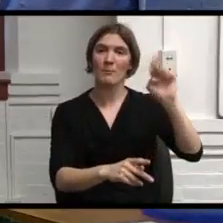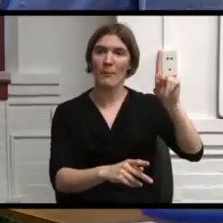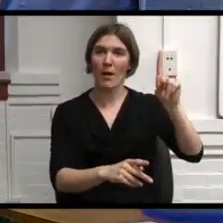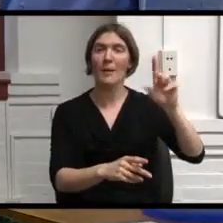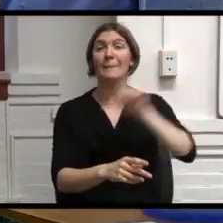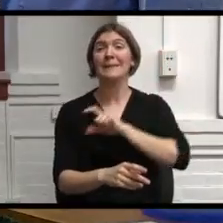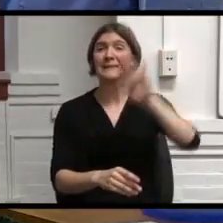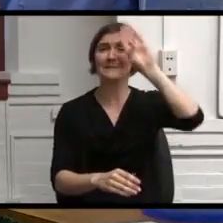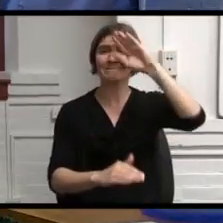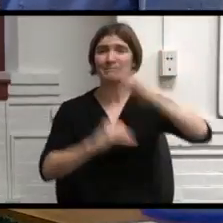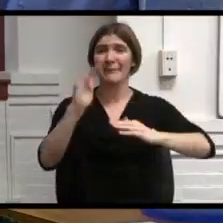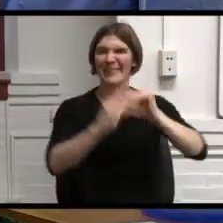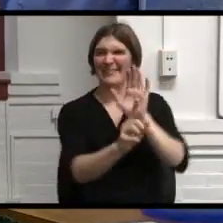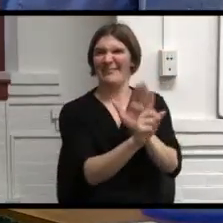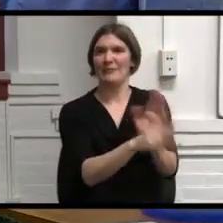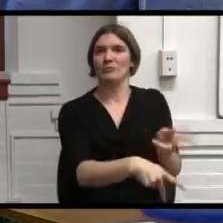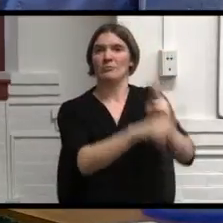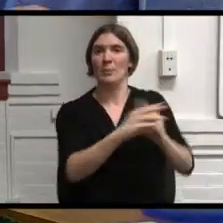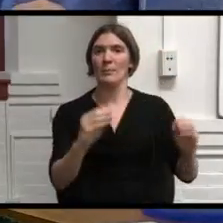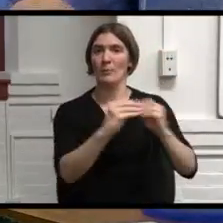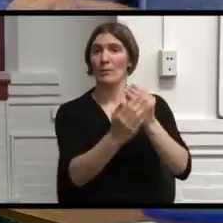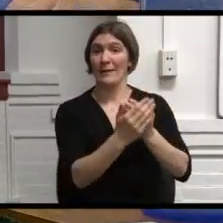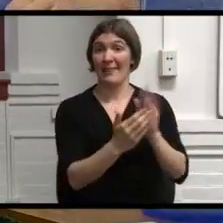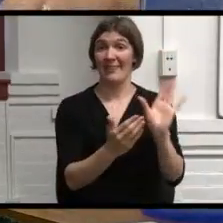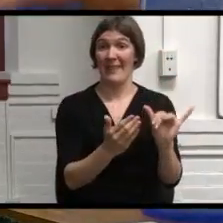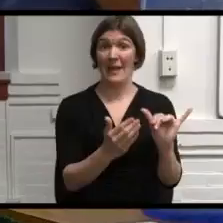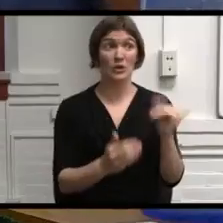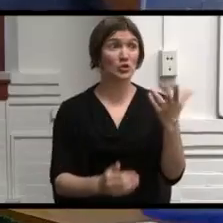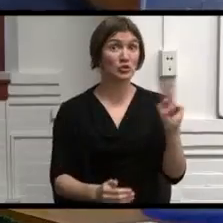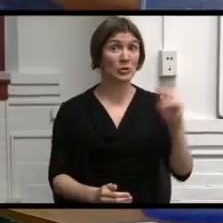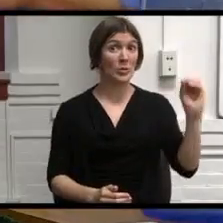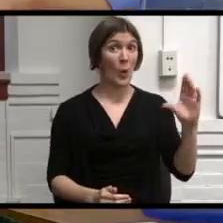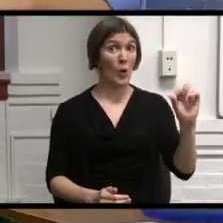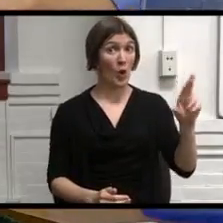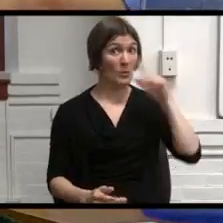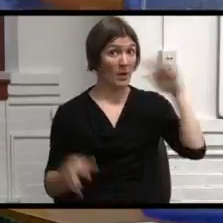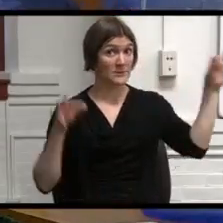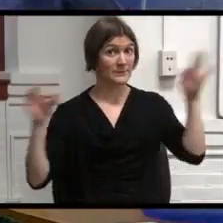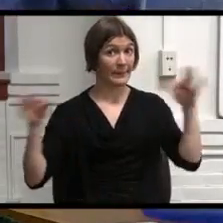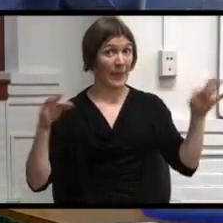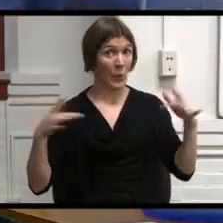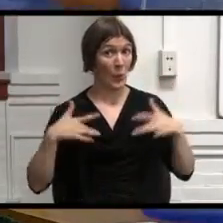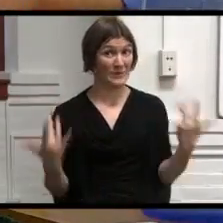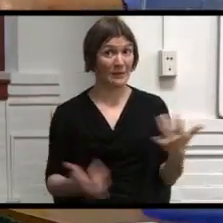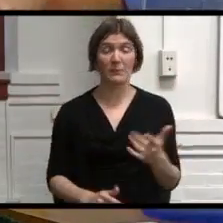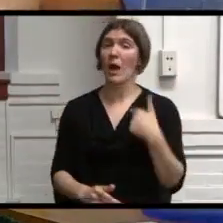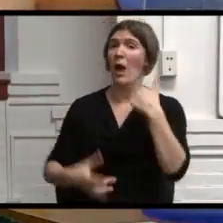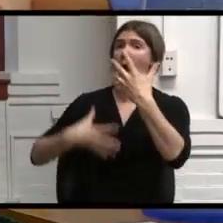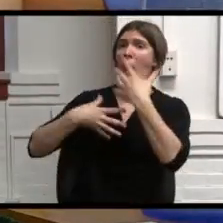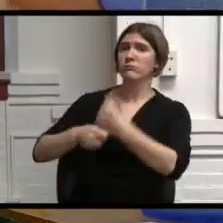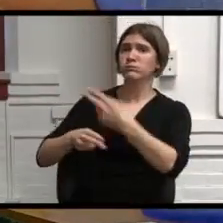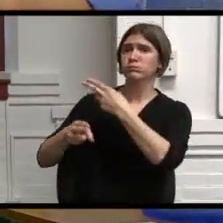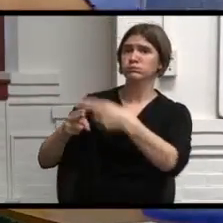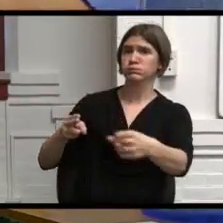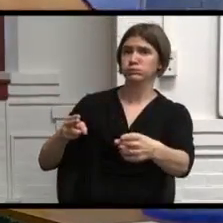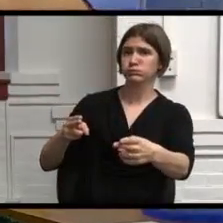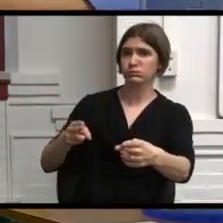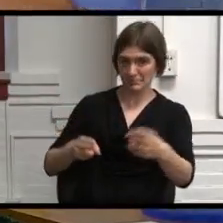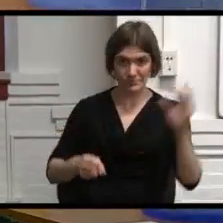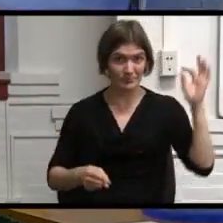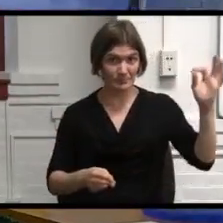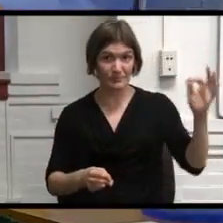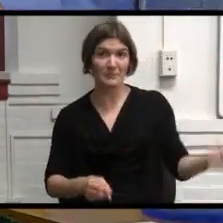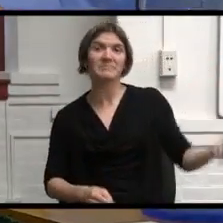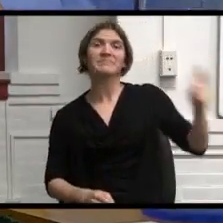fire facilities project. And I'm assuming John O'Connor is going to explain that to us? I can give you a brief explanation. Okay.